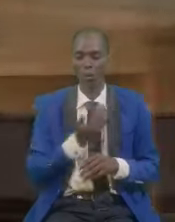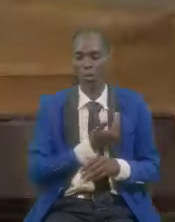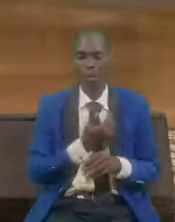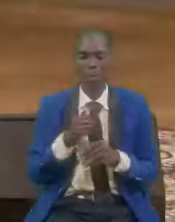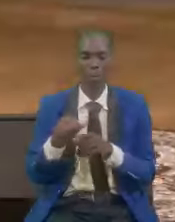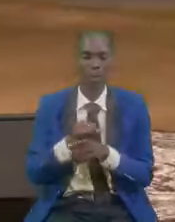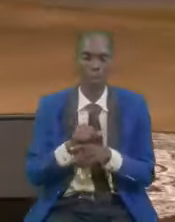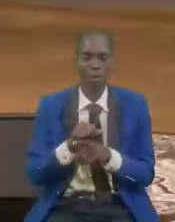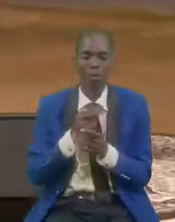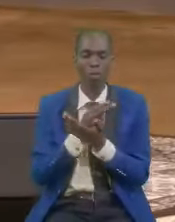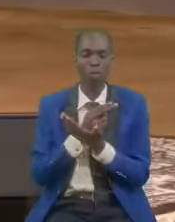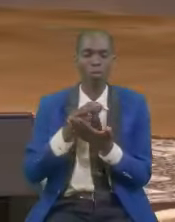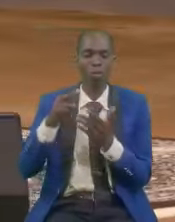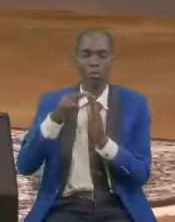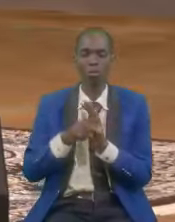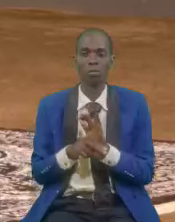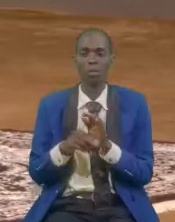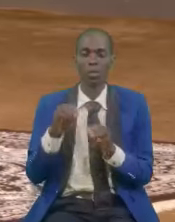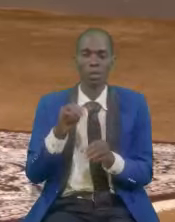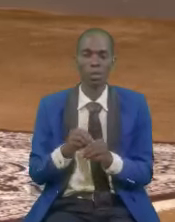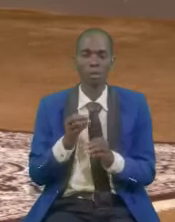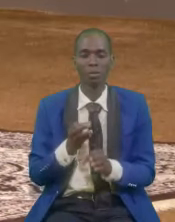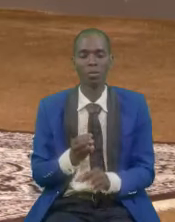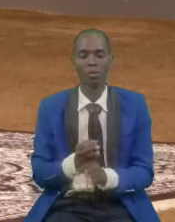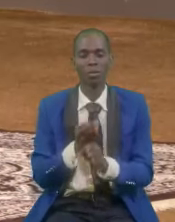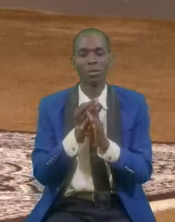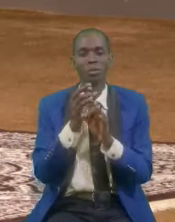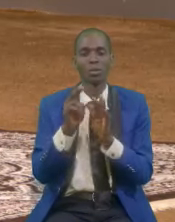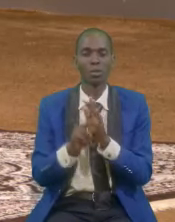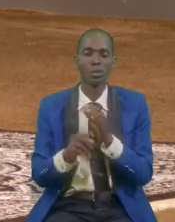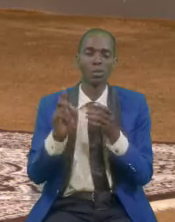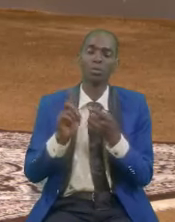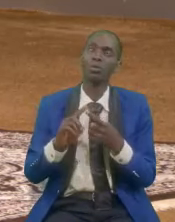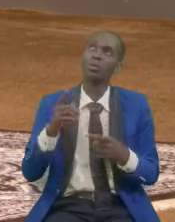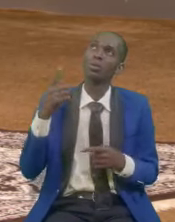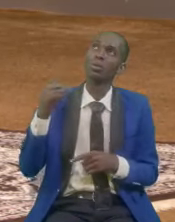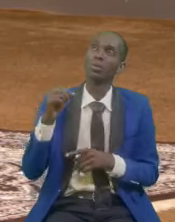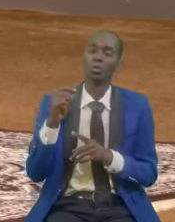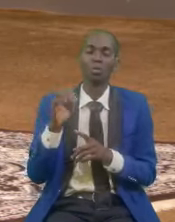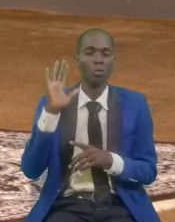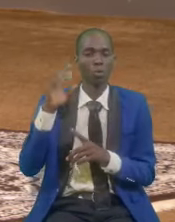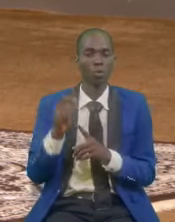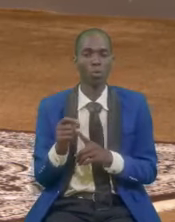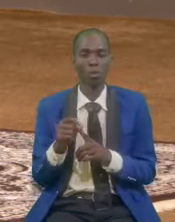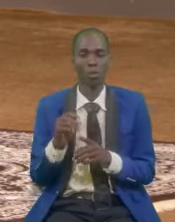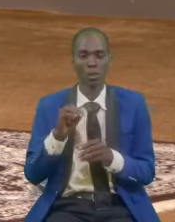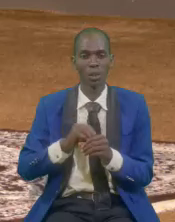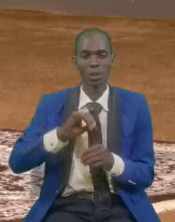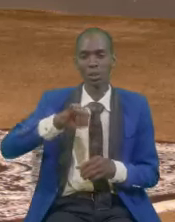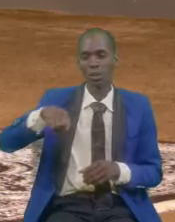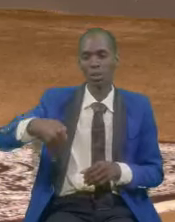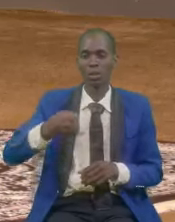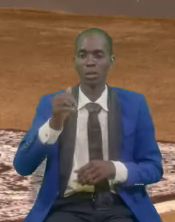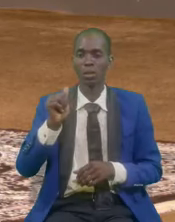practical godliness in faithfulness to the word. It says in James chapter